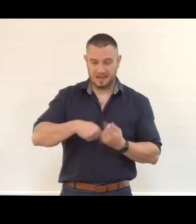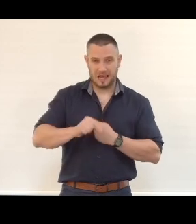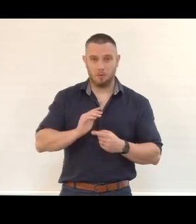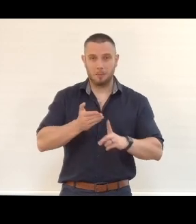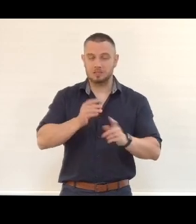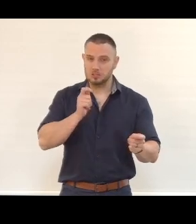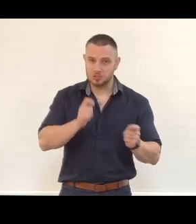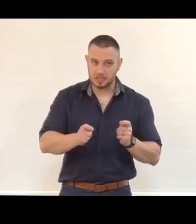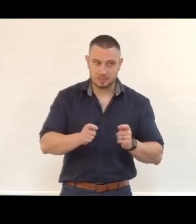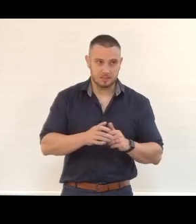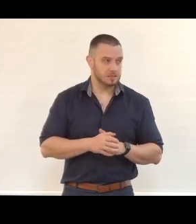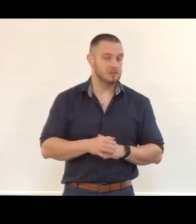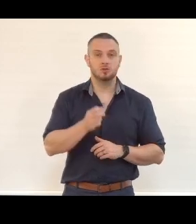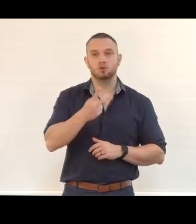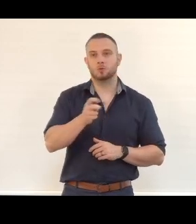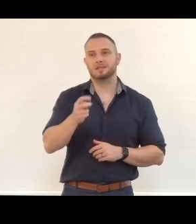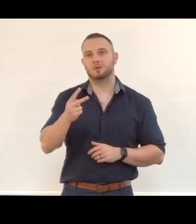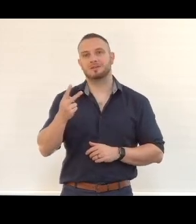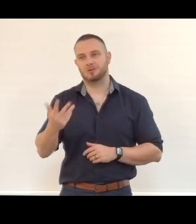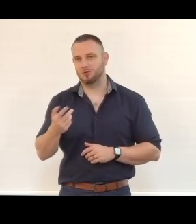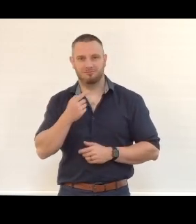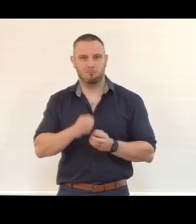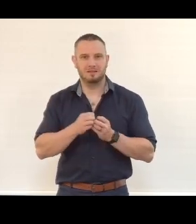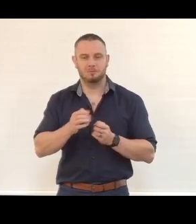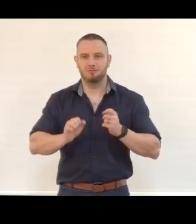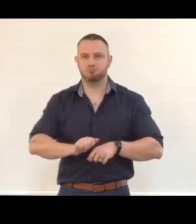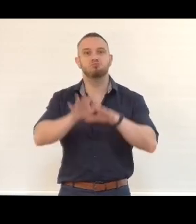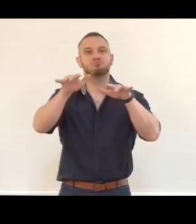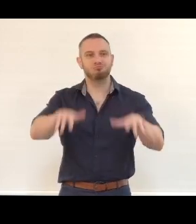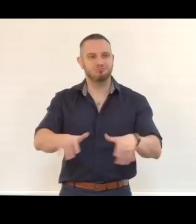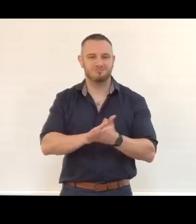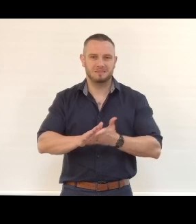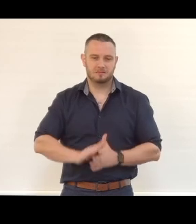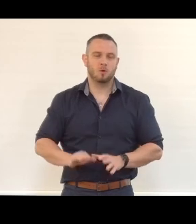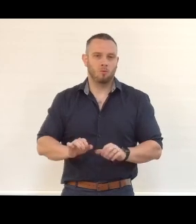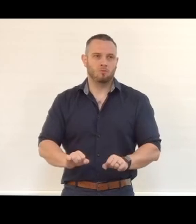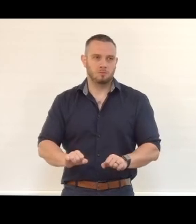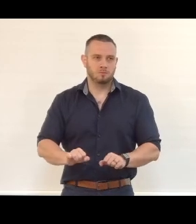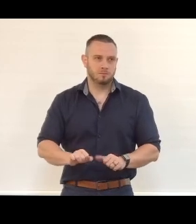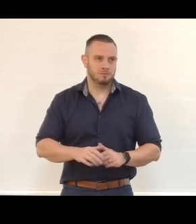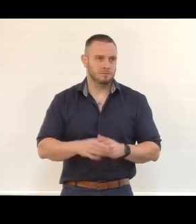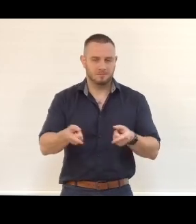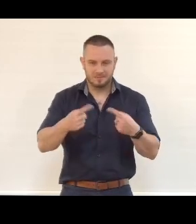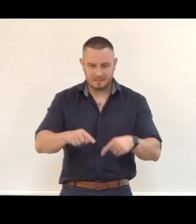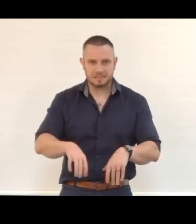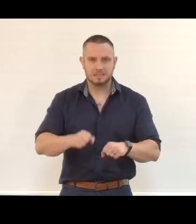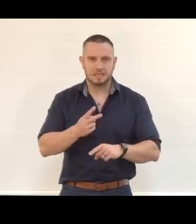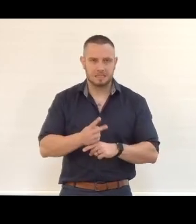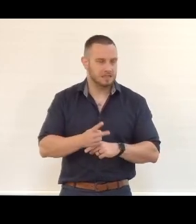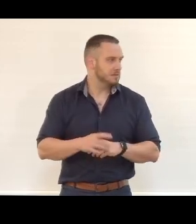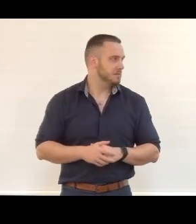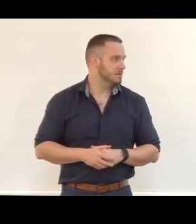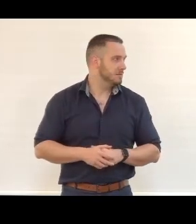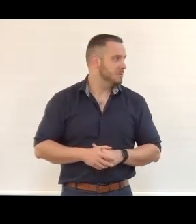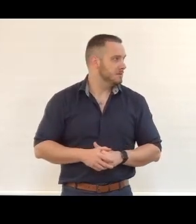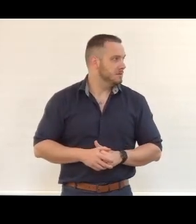in 2022, there was the eruption. When the missions were paused, then there was a restart after that. And at this moment,